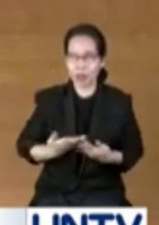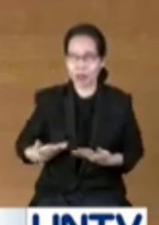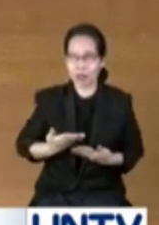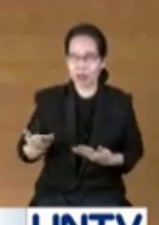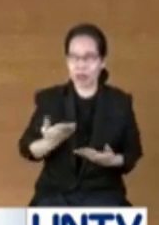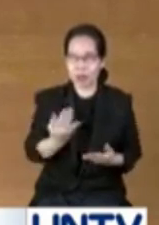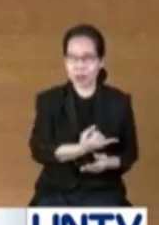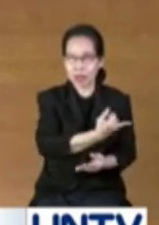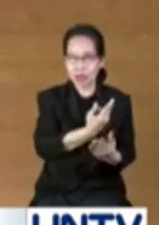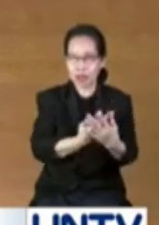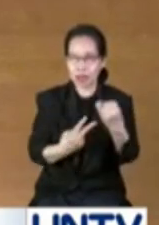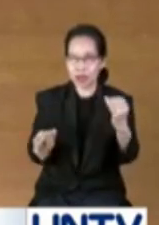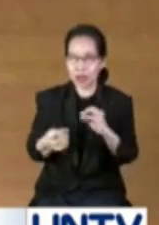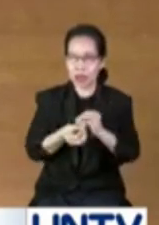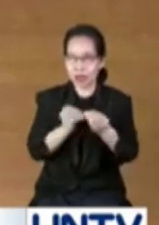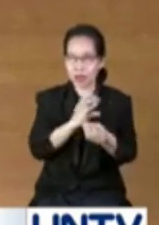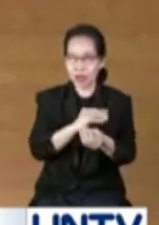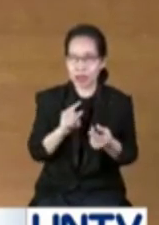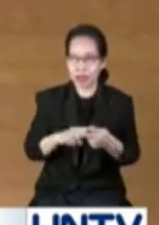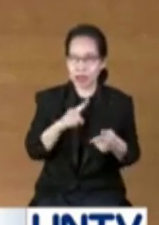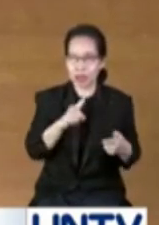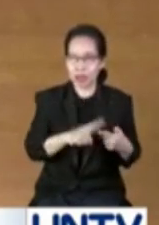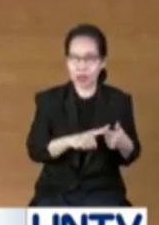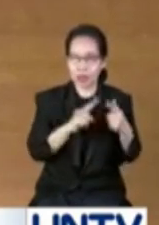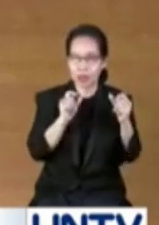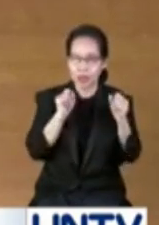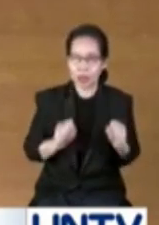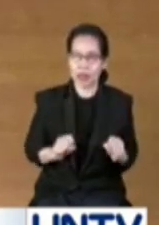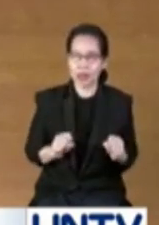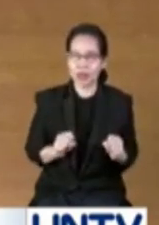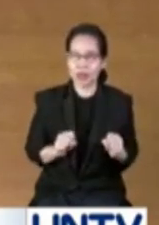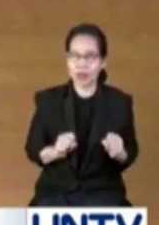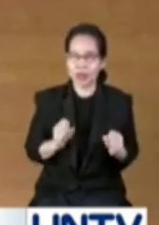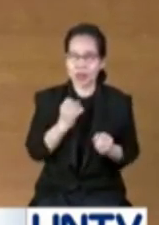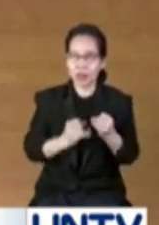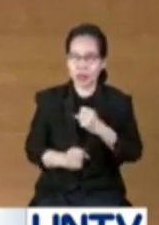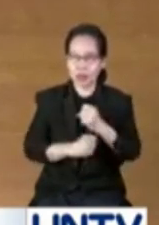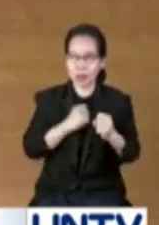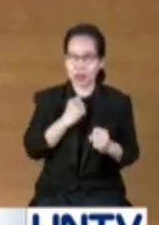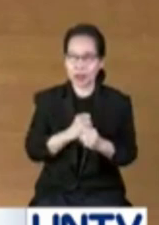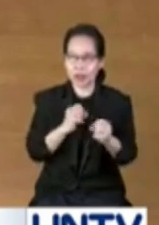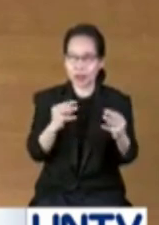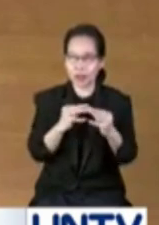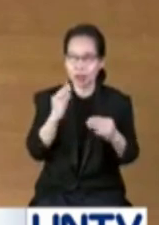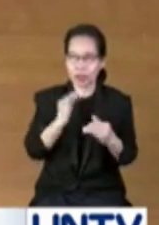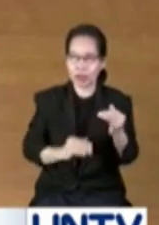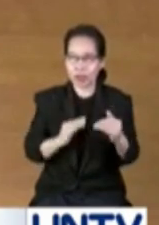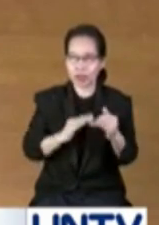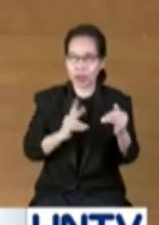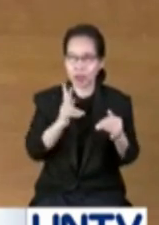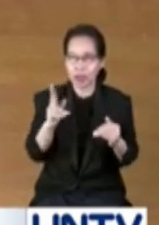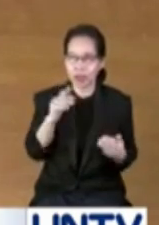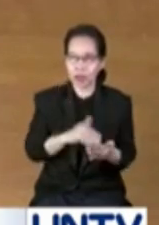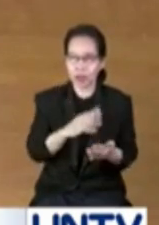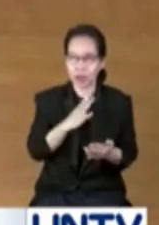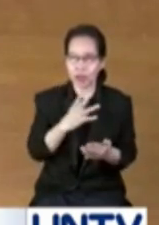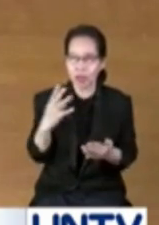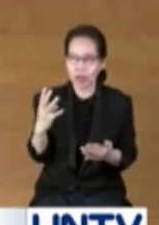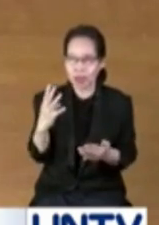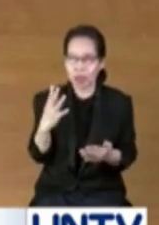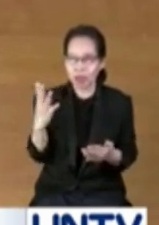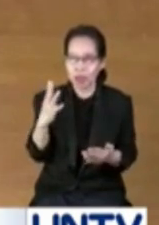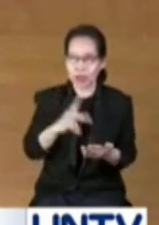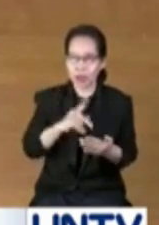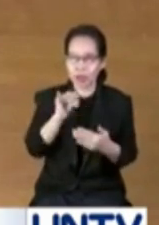number and in capability. Last year, more than 3,400 projects were